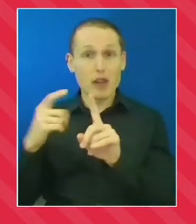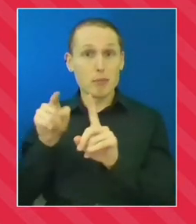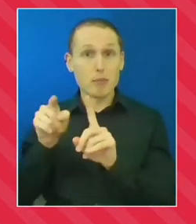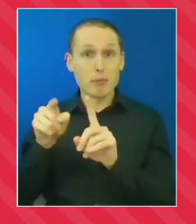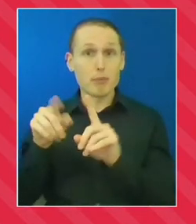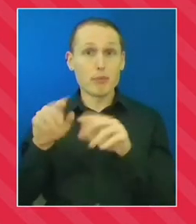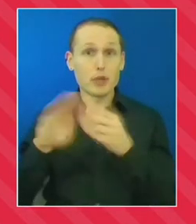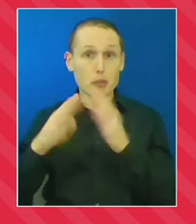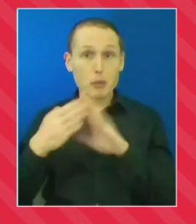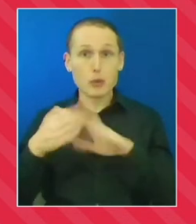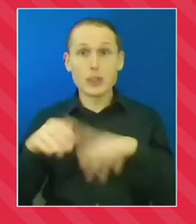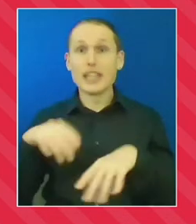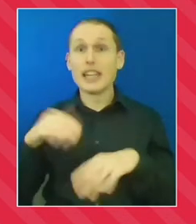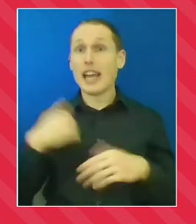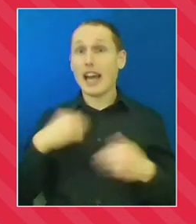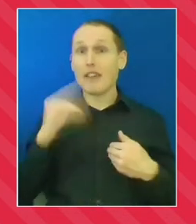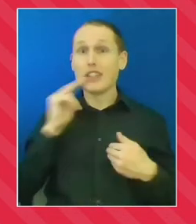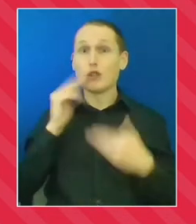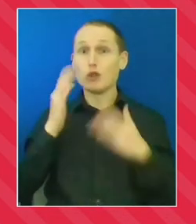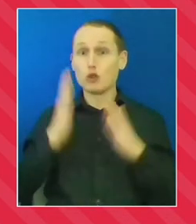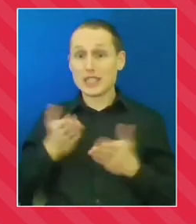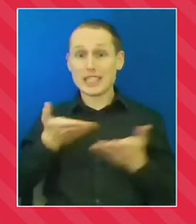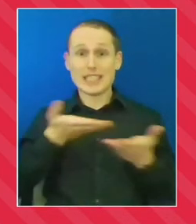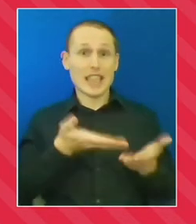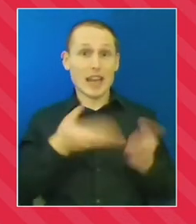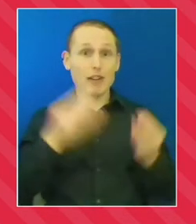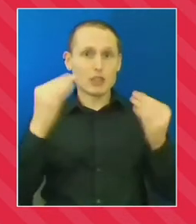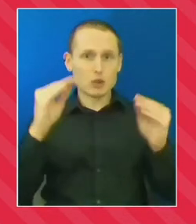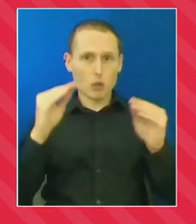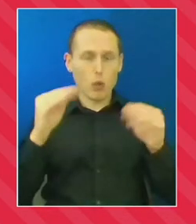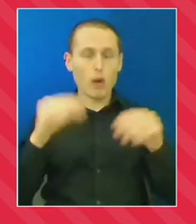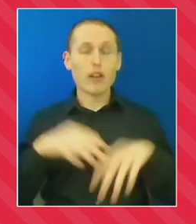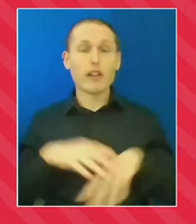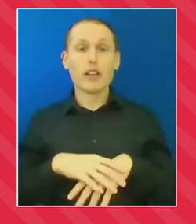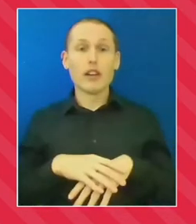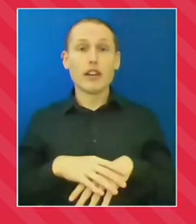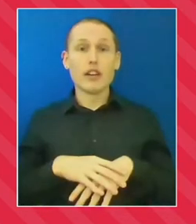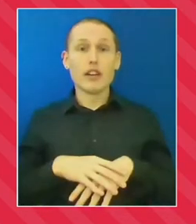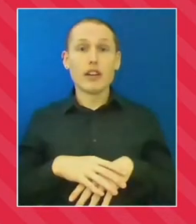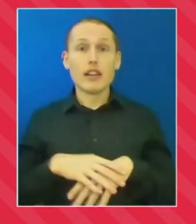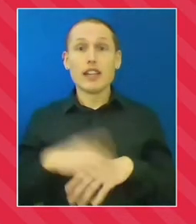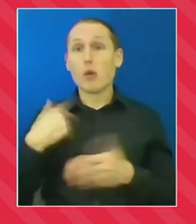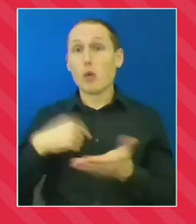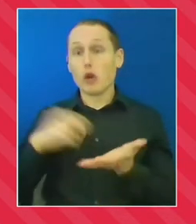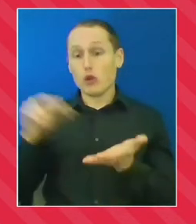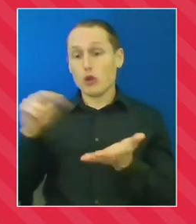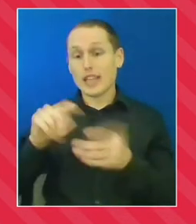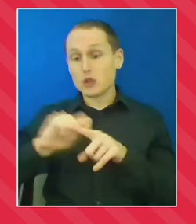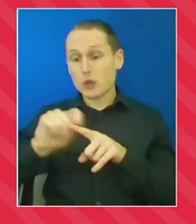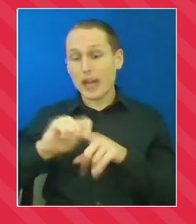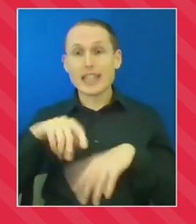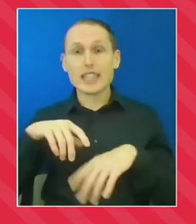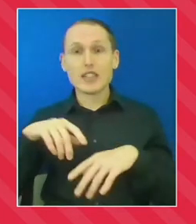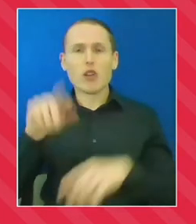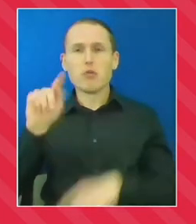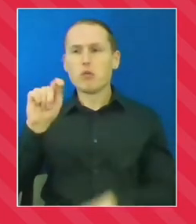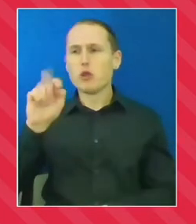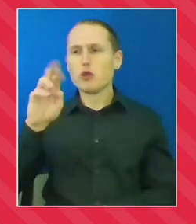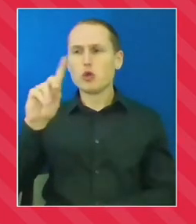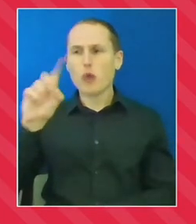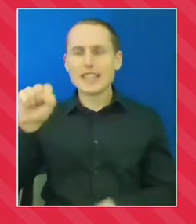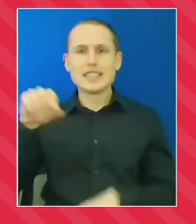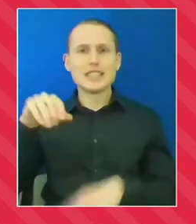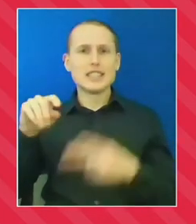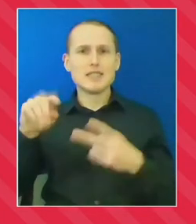understand you know, what people are saying about that. And we'll look at the trends, we'll look at the numbers and the products that are